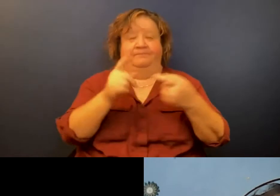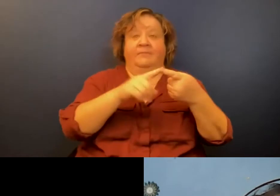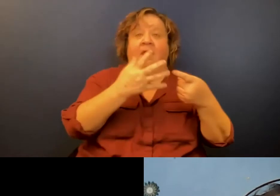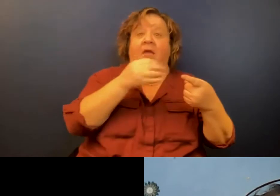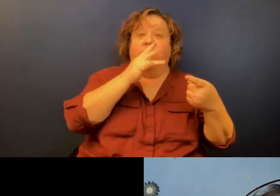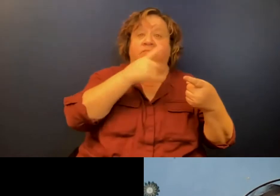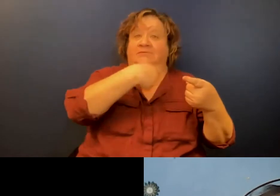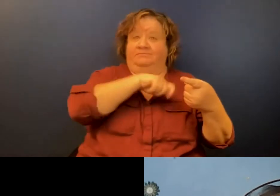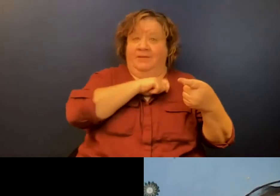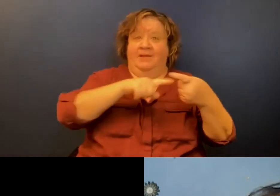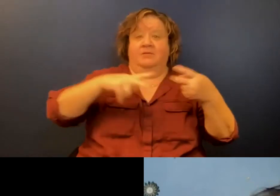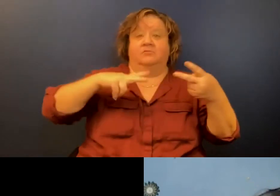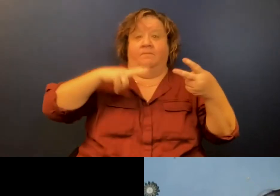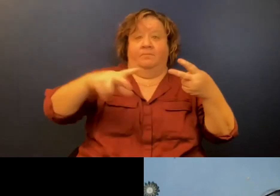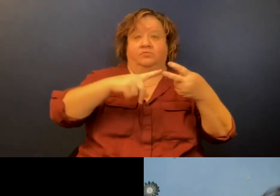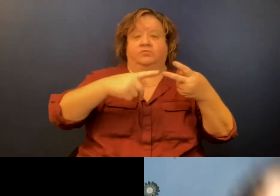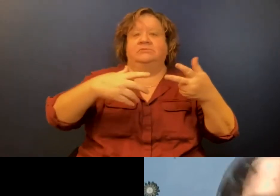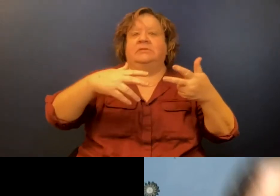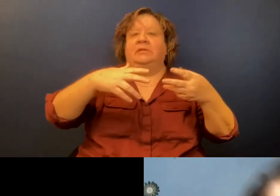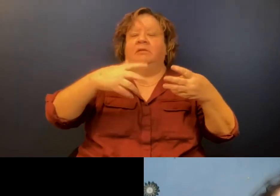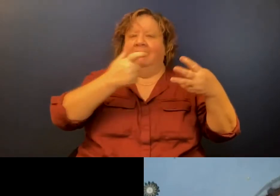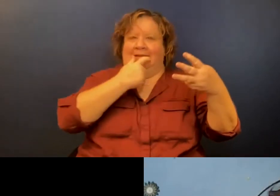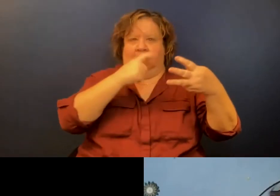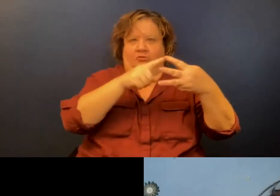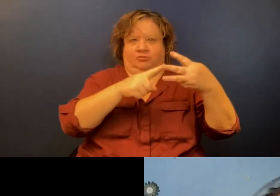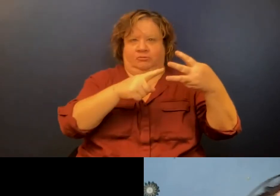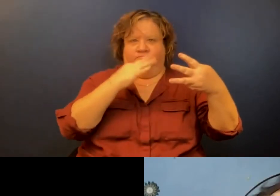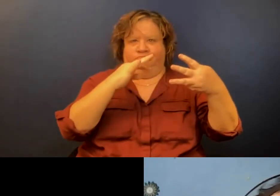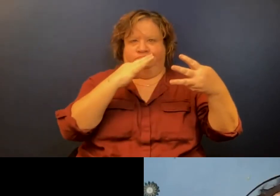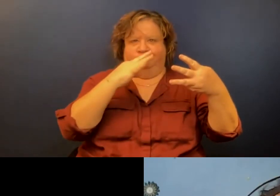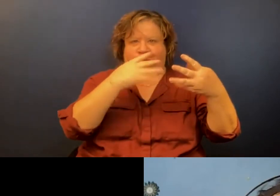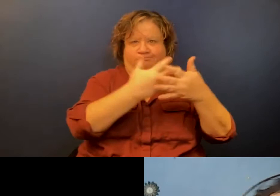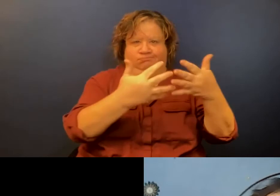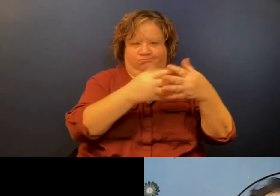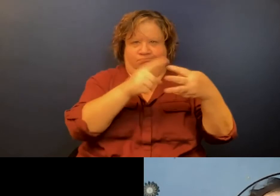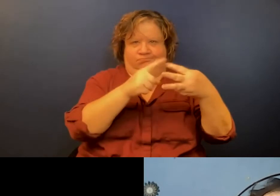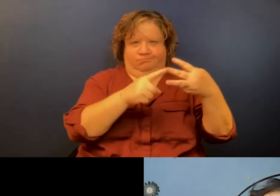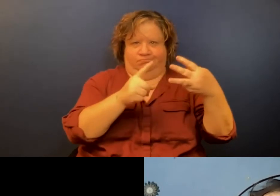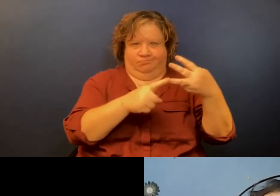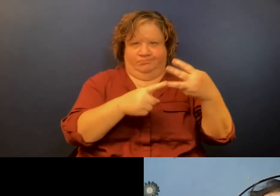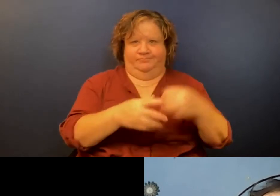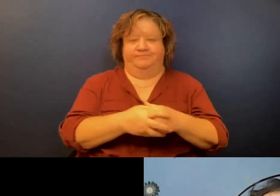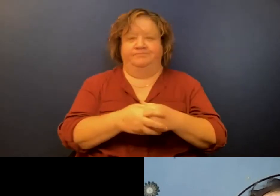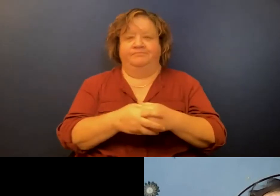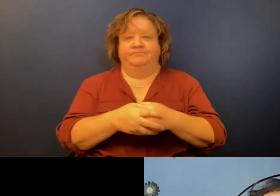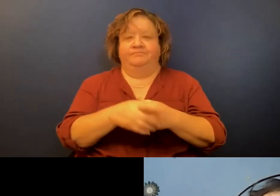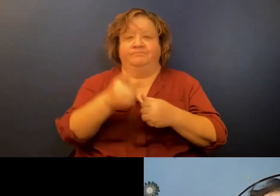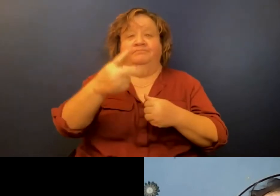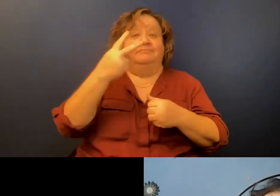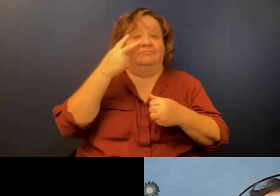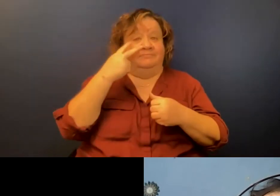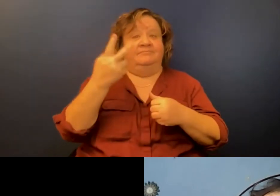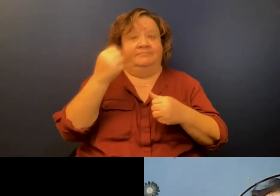We also have subtitles that you can access via the CC option, and then you can use the chat option as